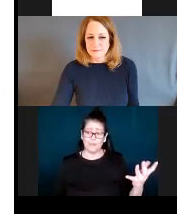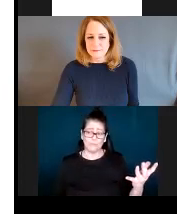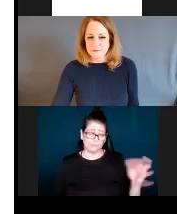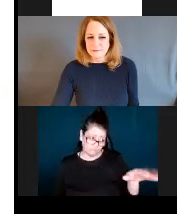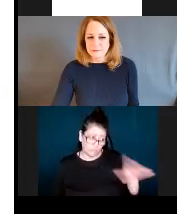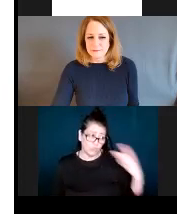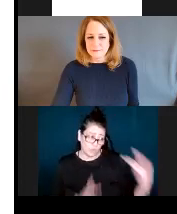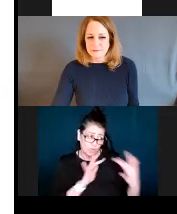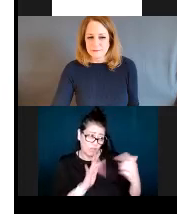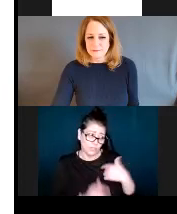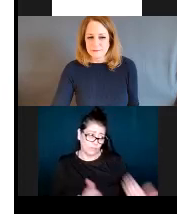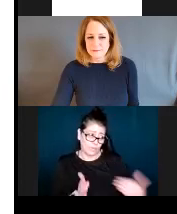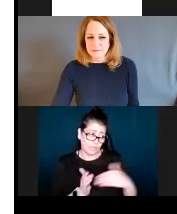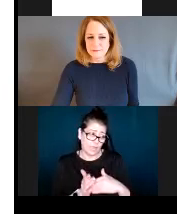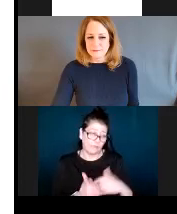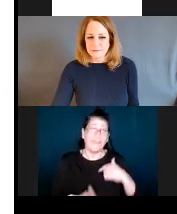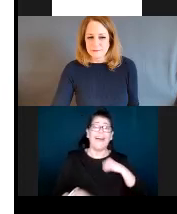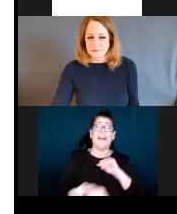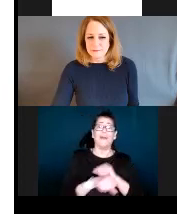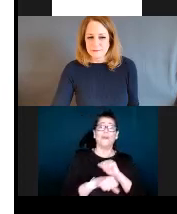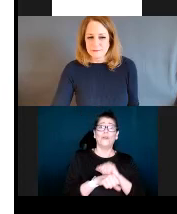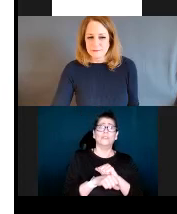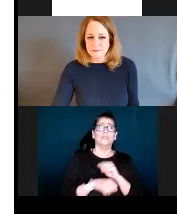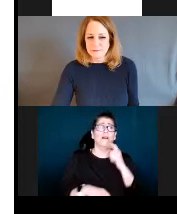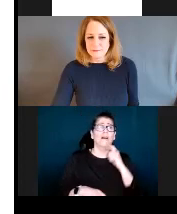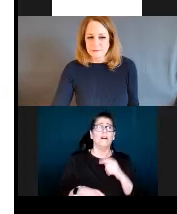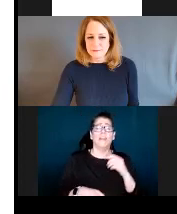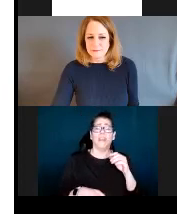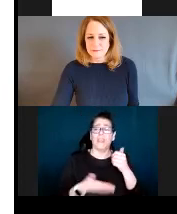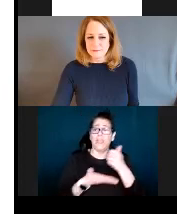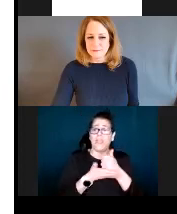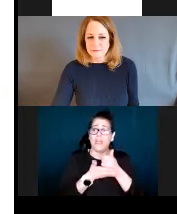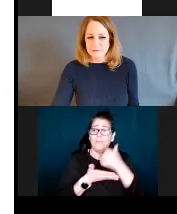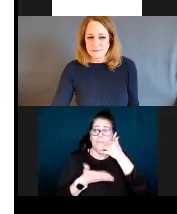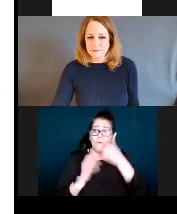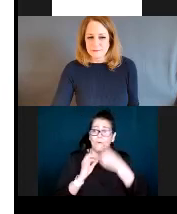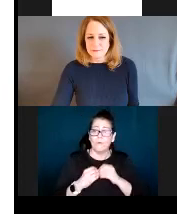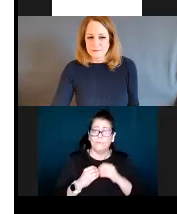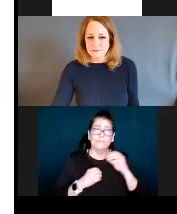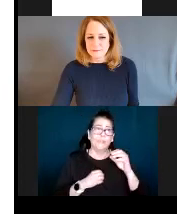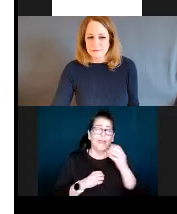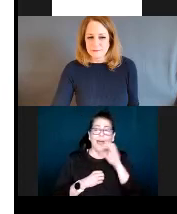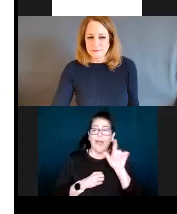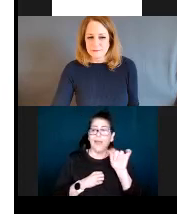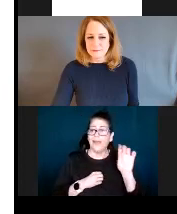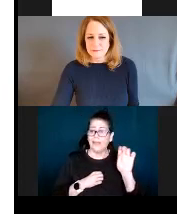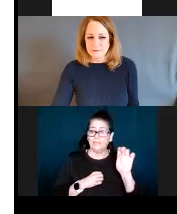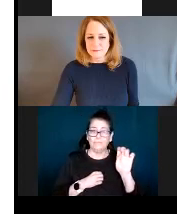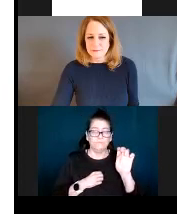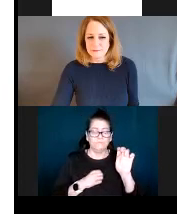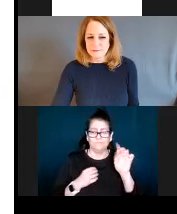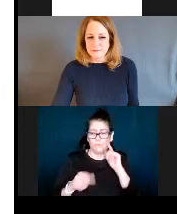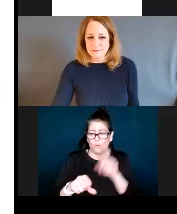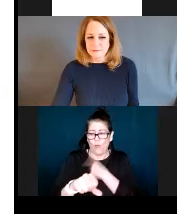I served on a hotline for I think 5 or 6 years. And every time I ended a call, I always invited the person to call back, even